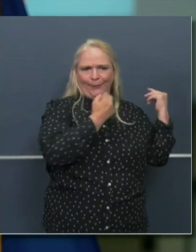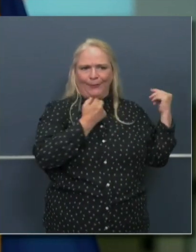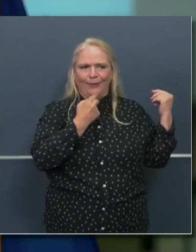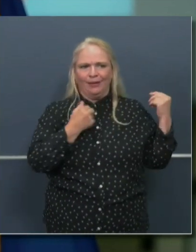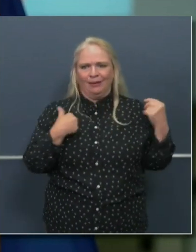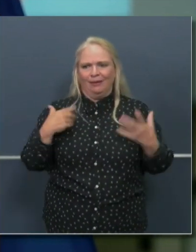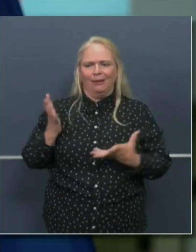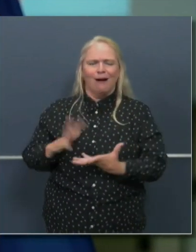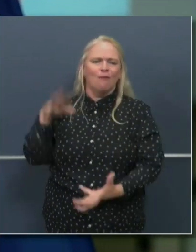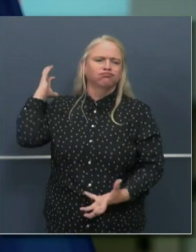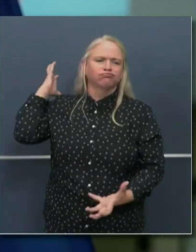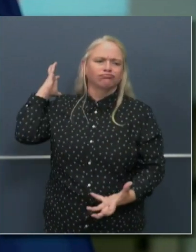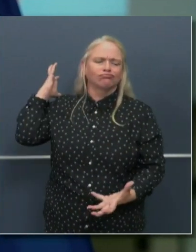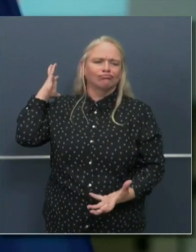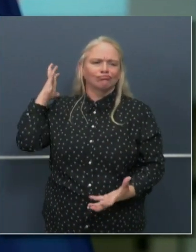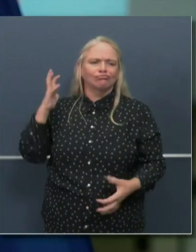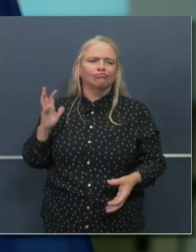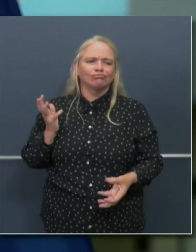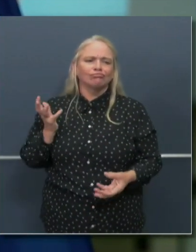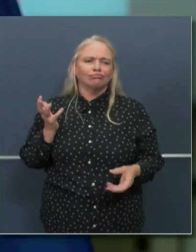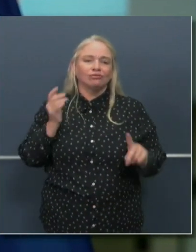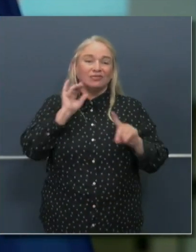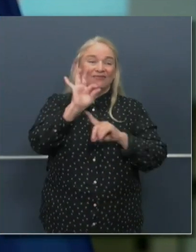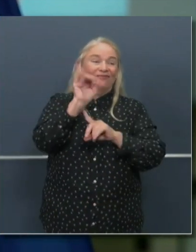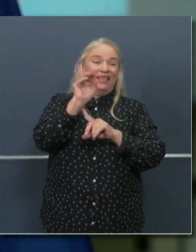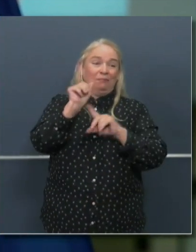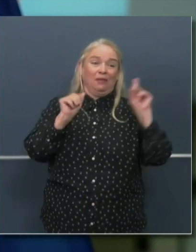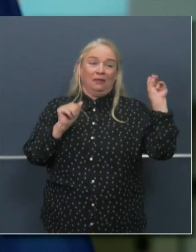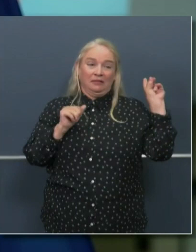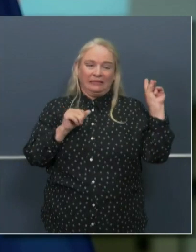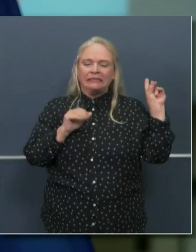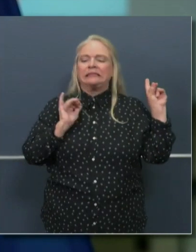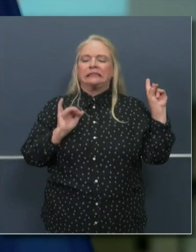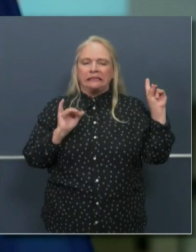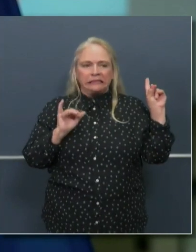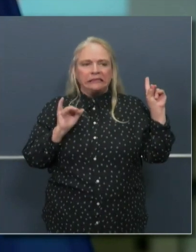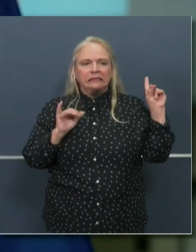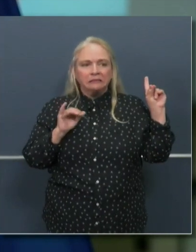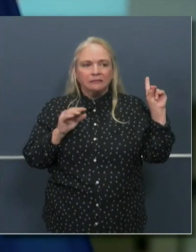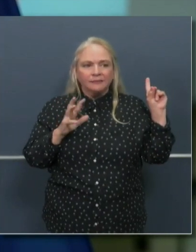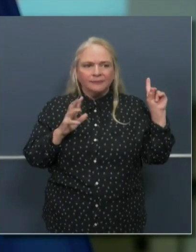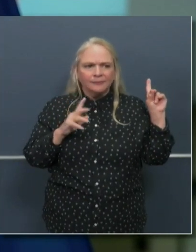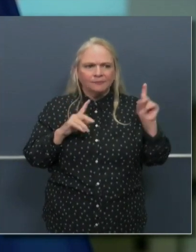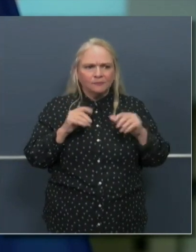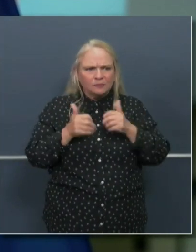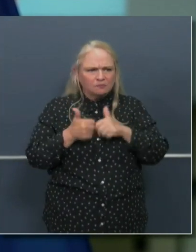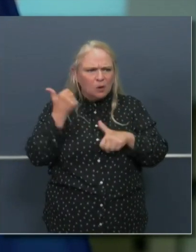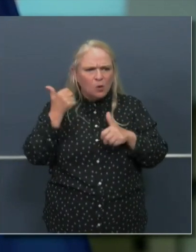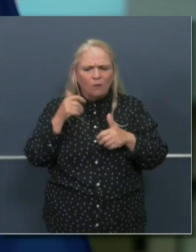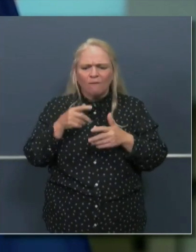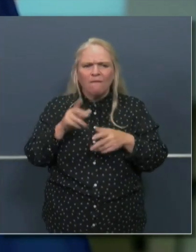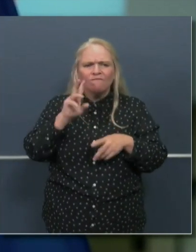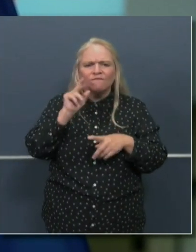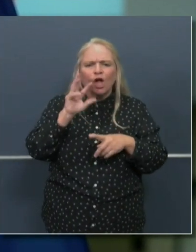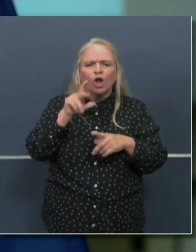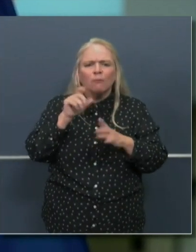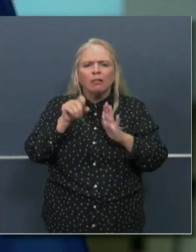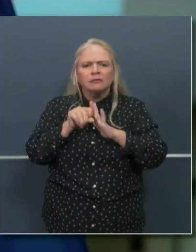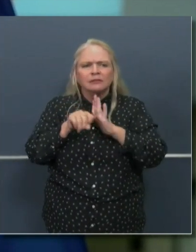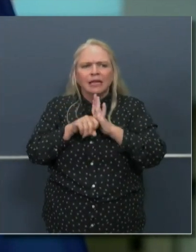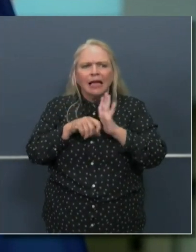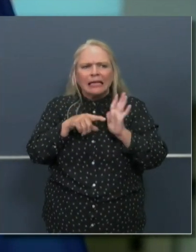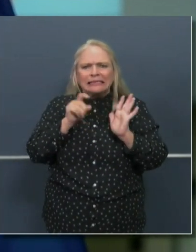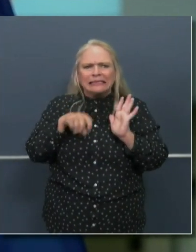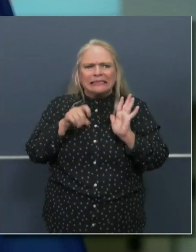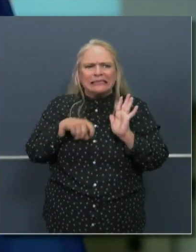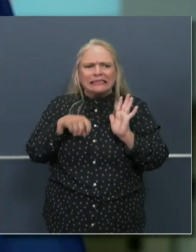FEMA, was a consideration of need to those most in need. We did that with ventilators. We're part of